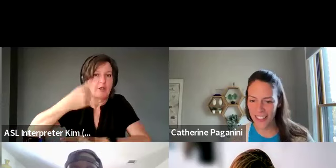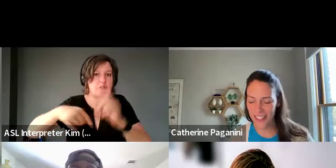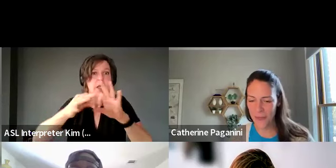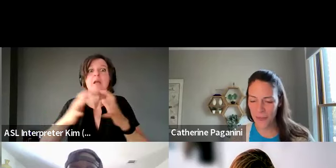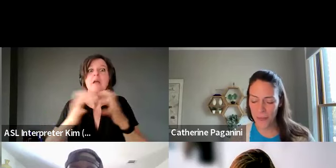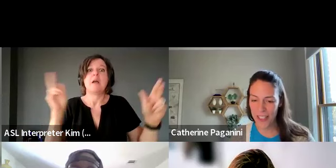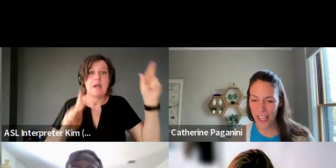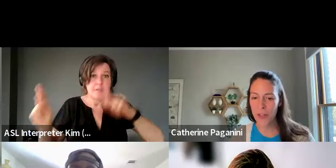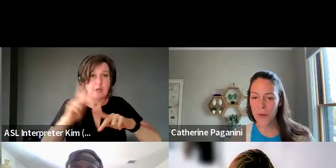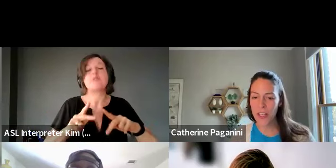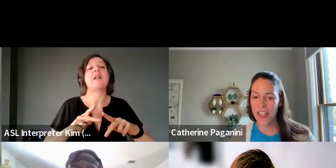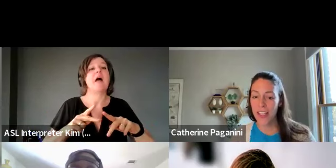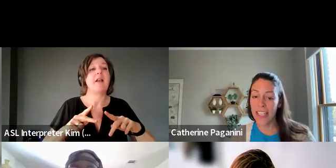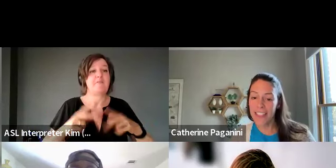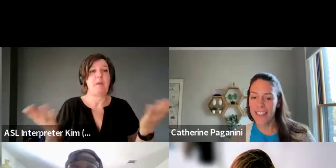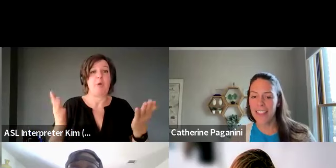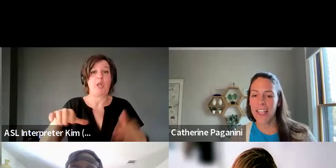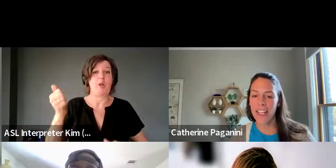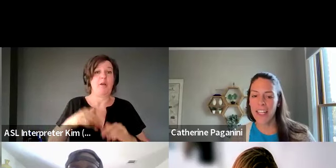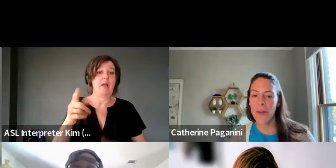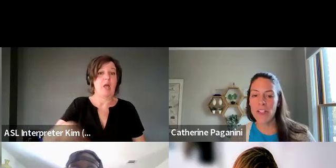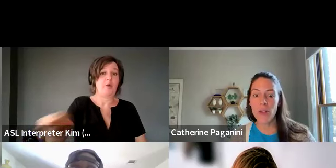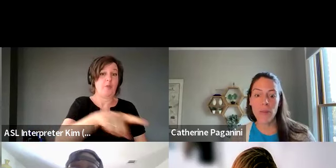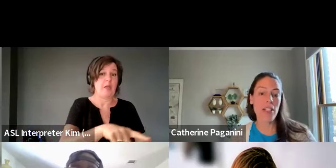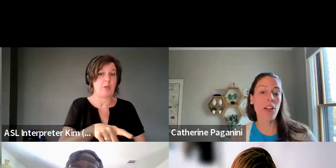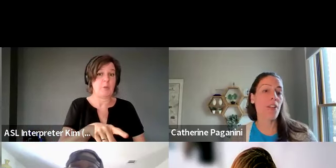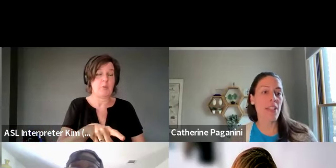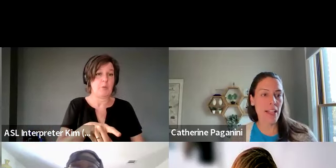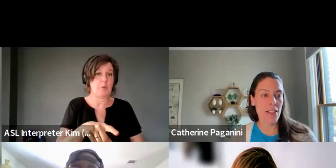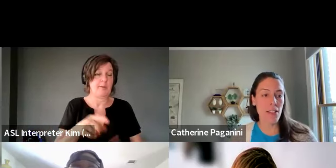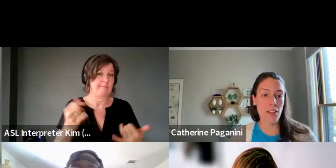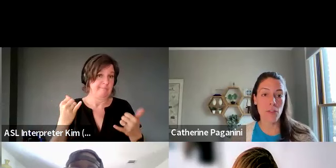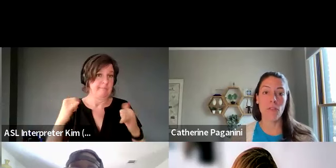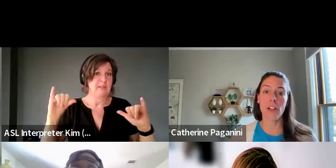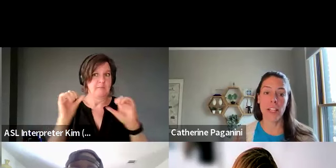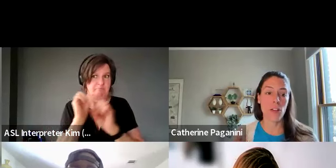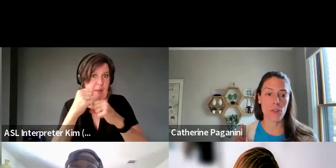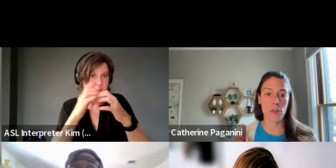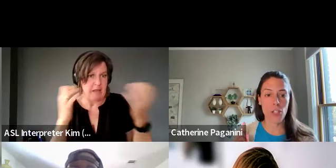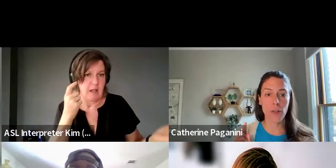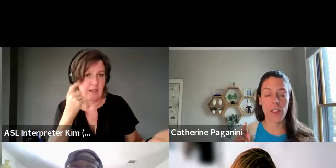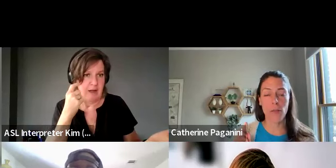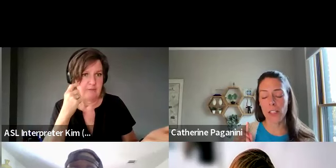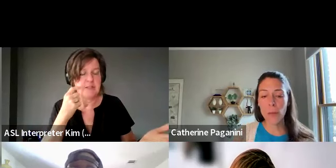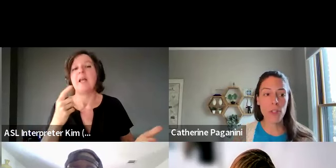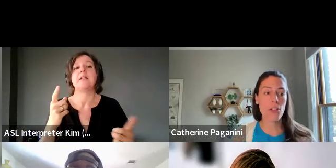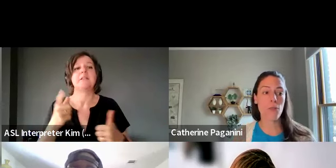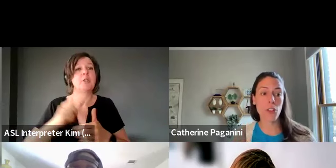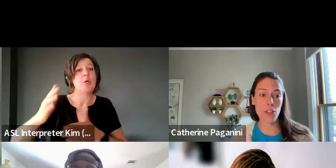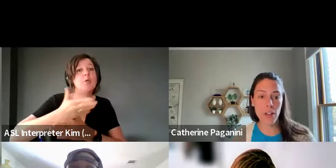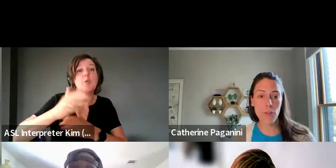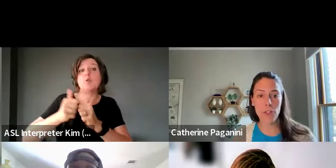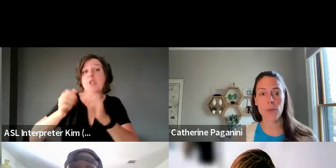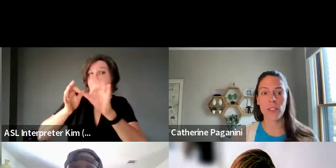here besides you yet. And so that makes a lot of sense. First of all, also to share it with interpreters